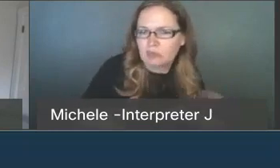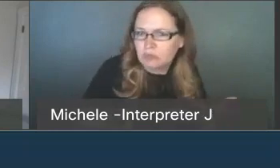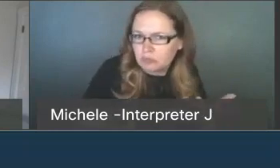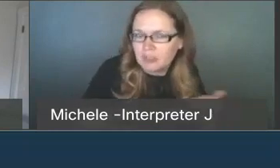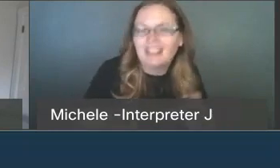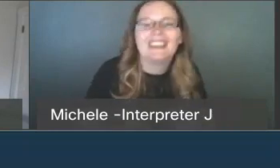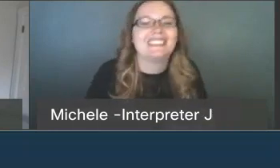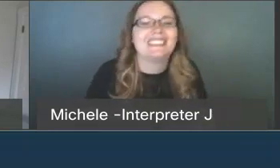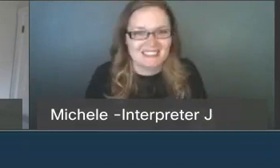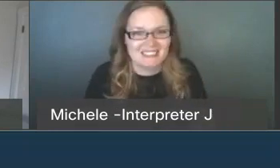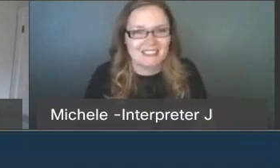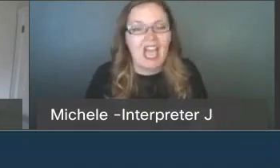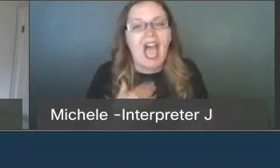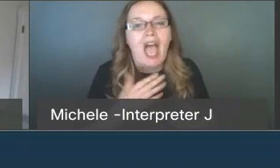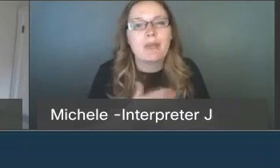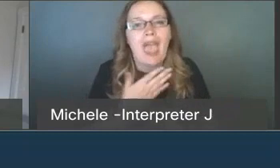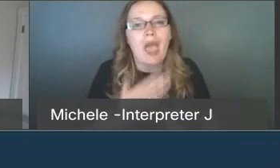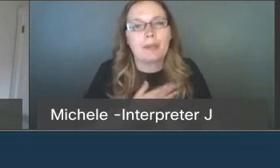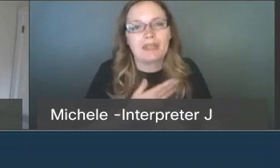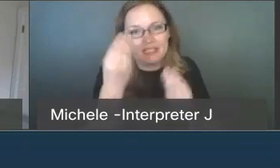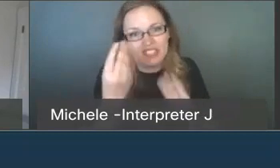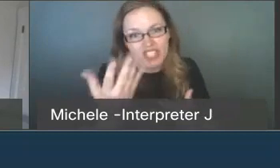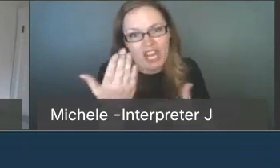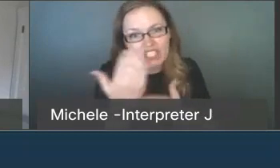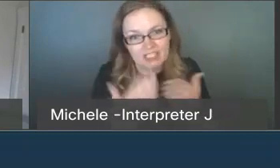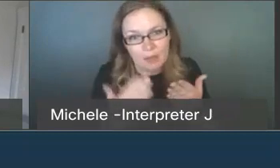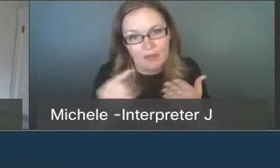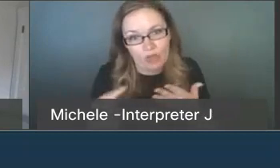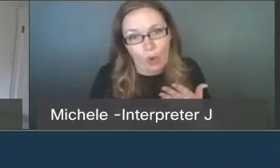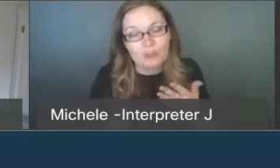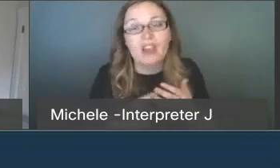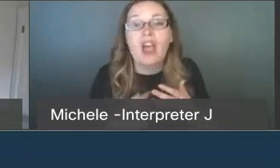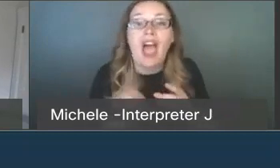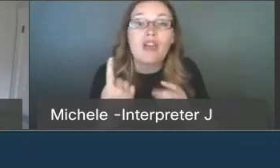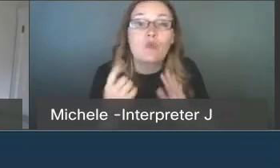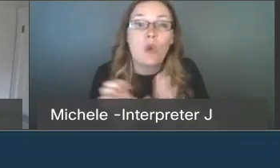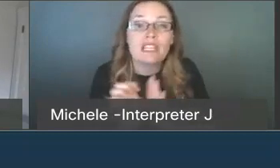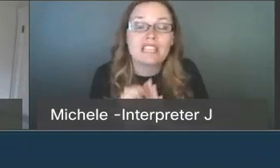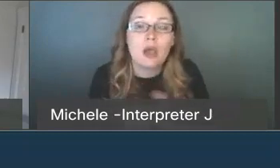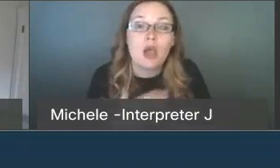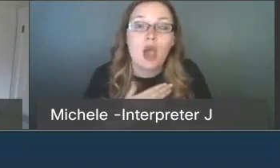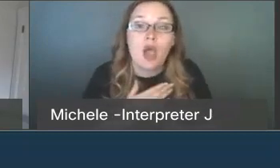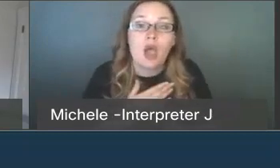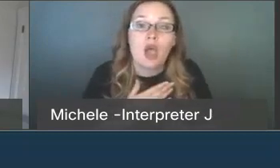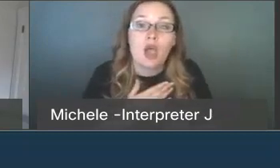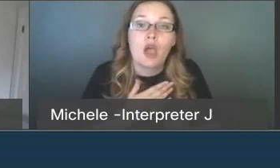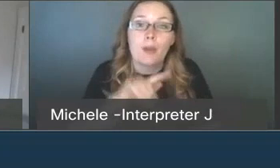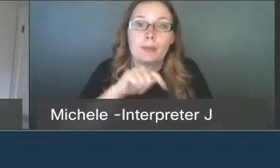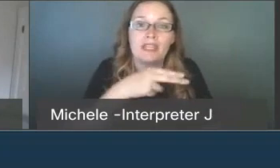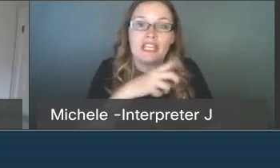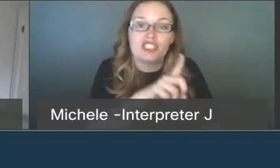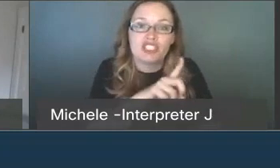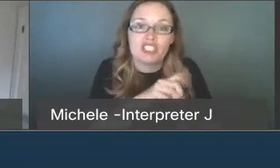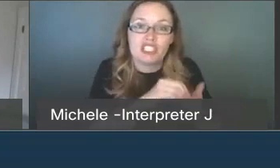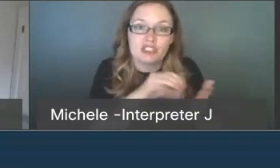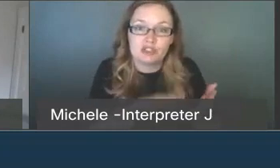So I'm happy to share some of those, but I'll give one example. My doctoral student, Kirsten Johnson,